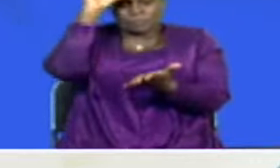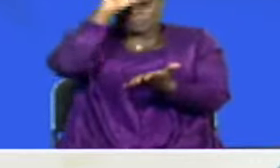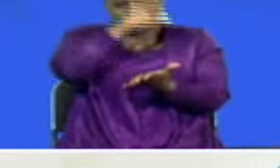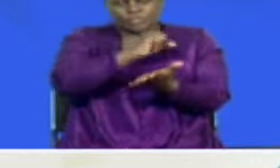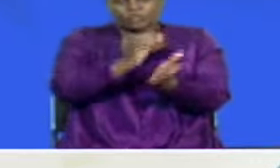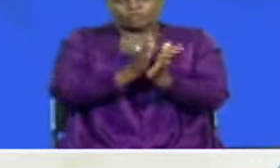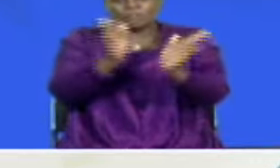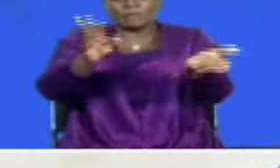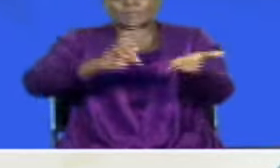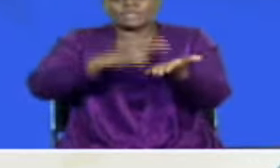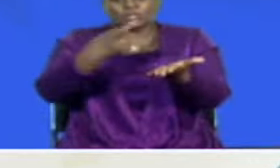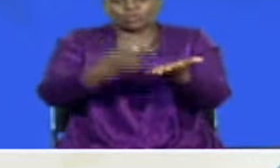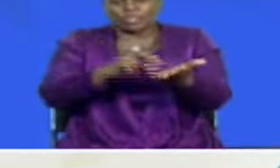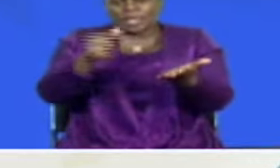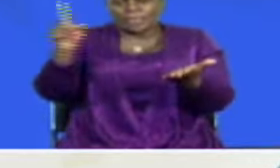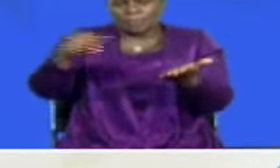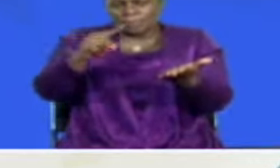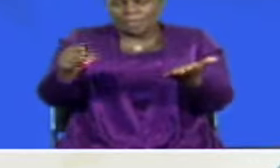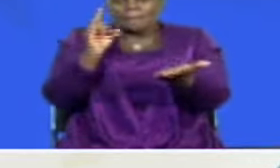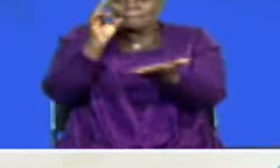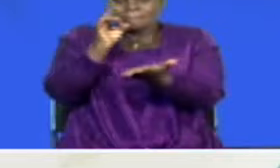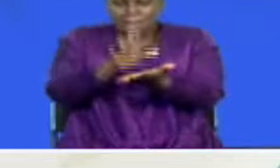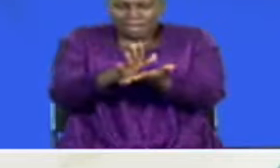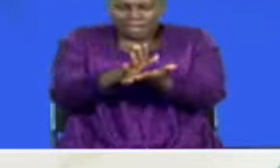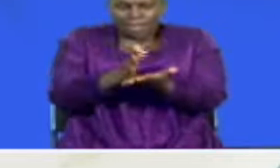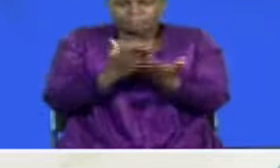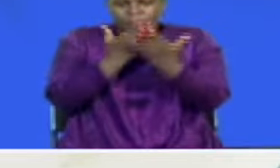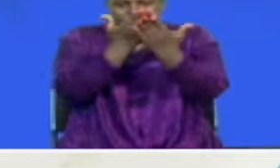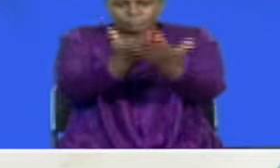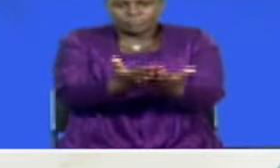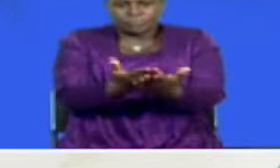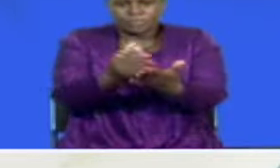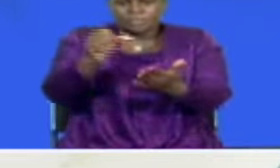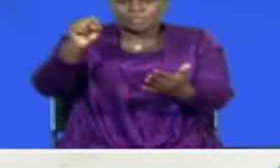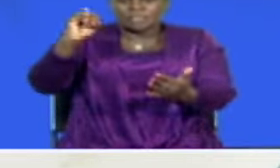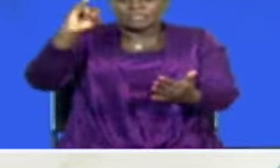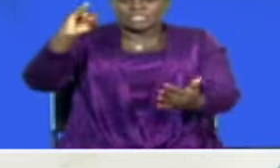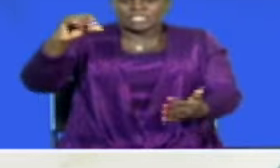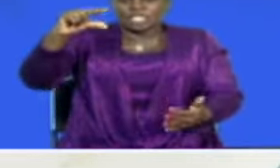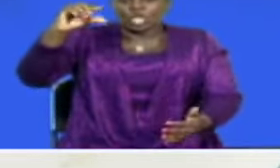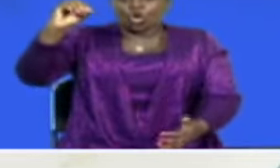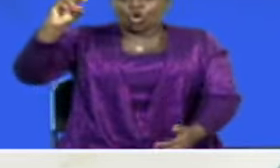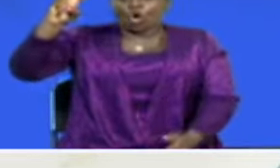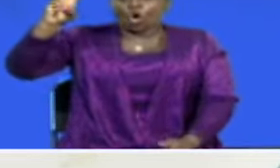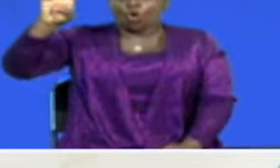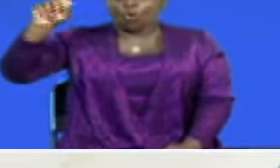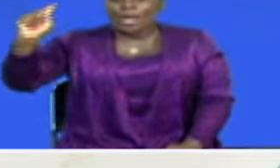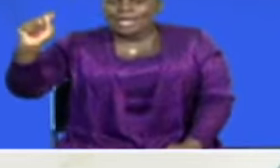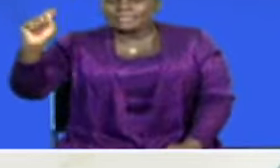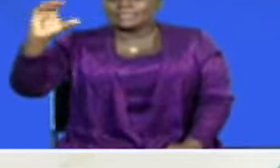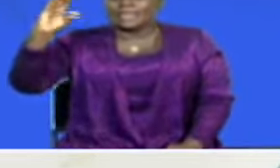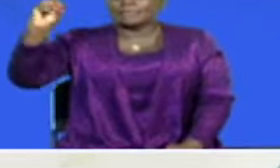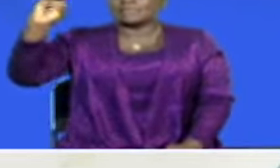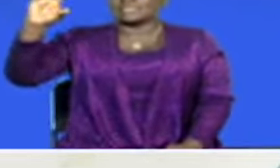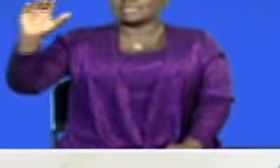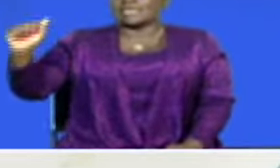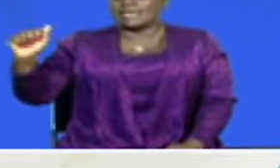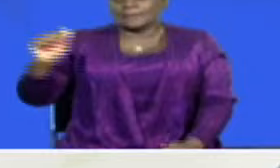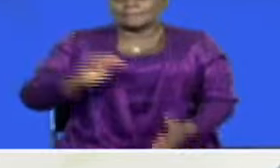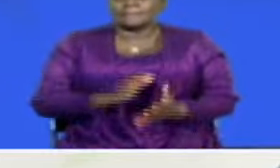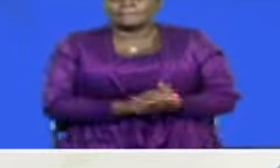public resources, among other charges. Now, that impeachment motion was moved by Sigowet Ward member of county assembly,